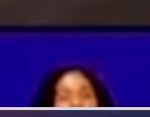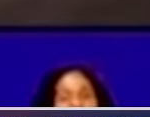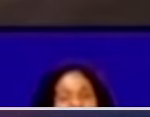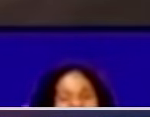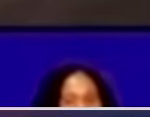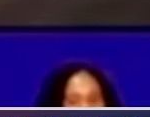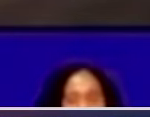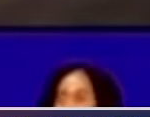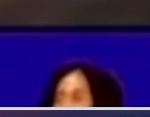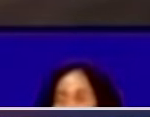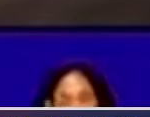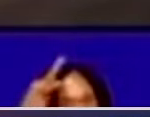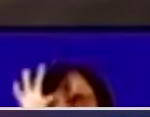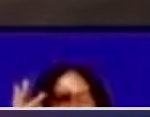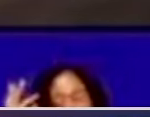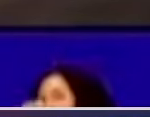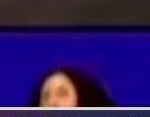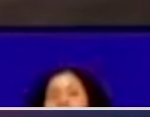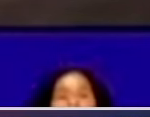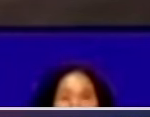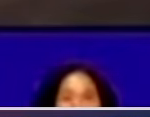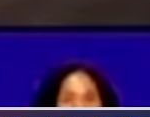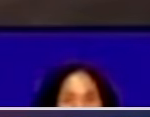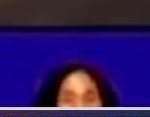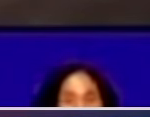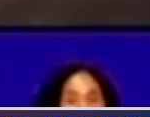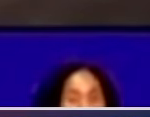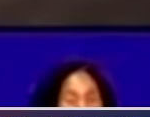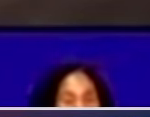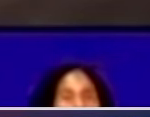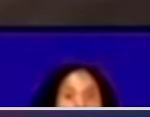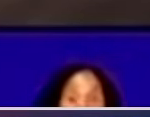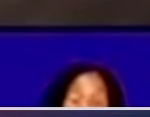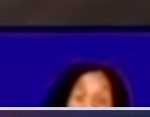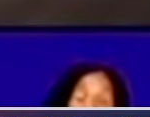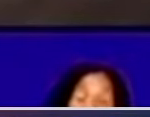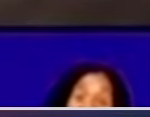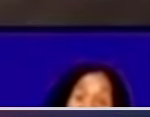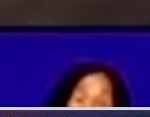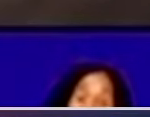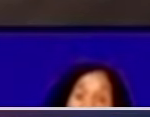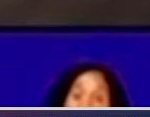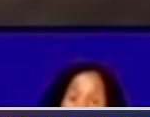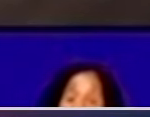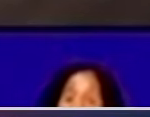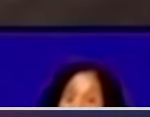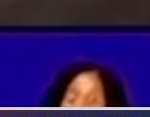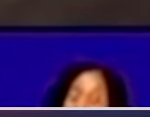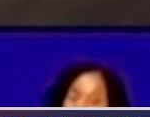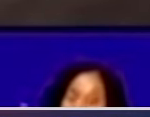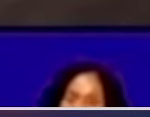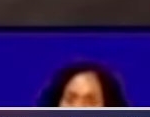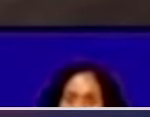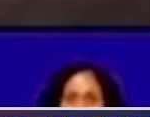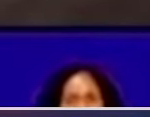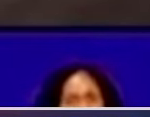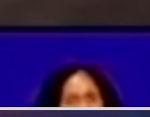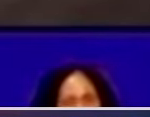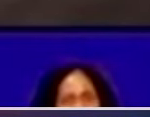not government should be creating jobs, why put a sworn communist in charge of trade and industry?